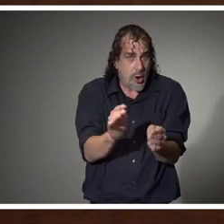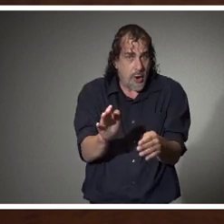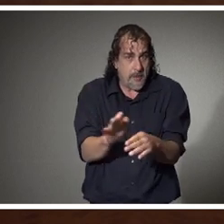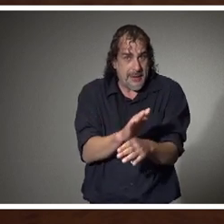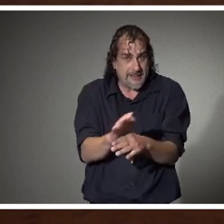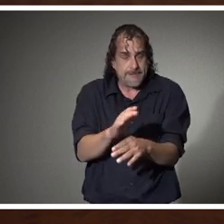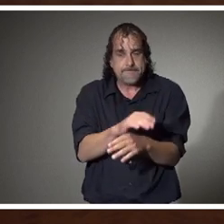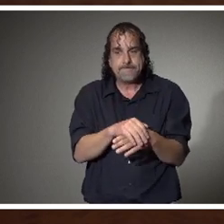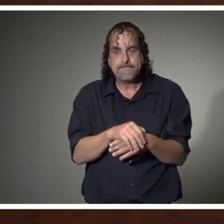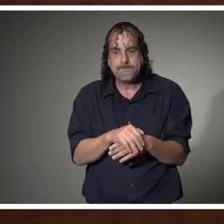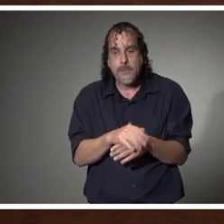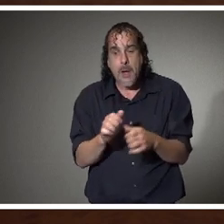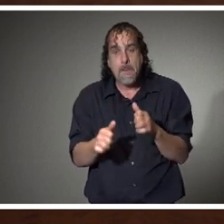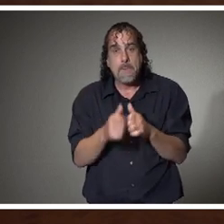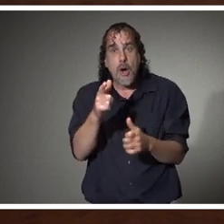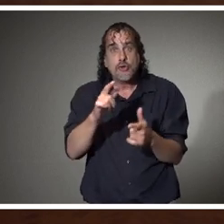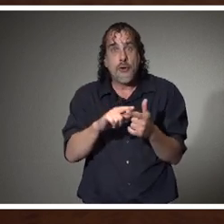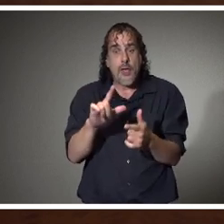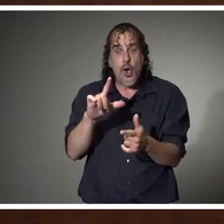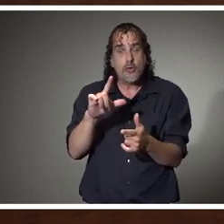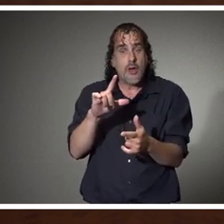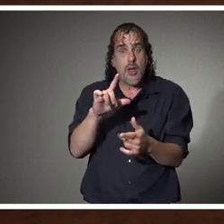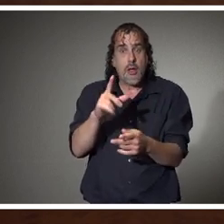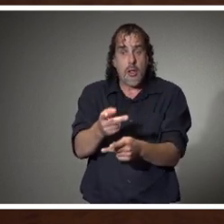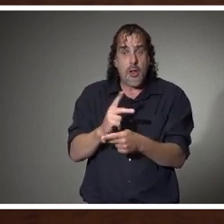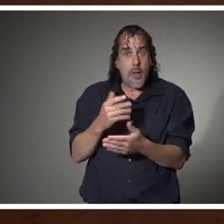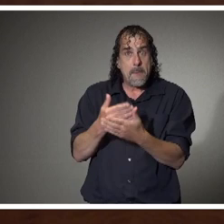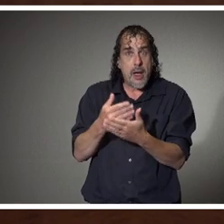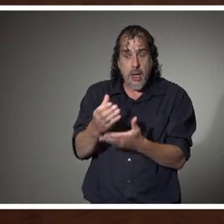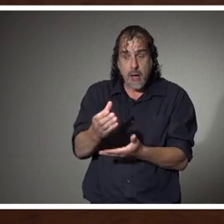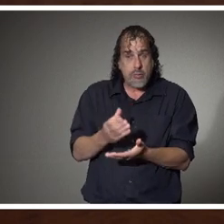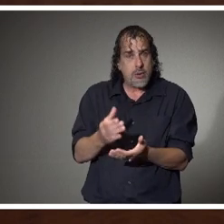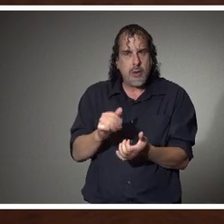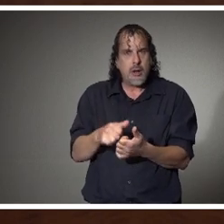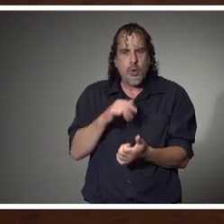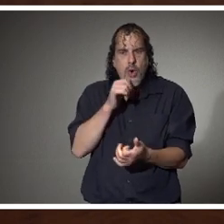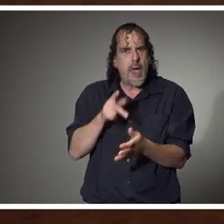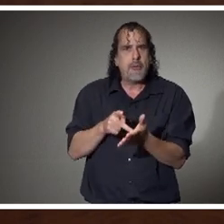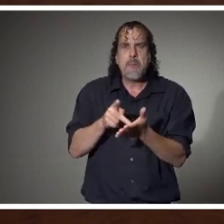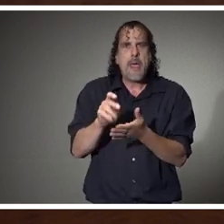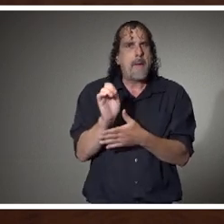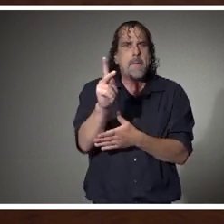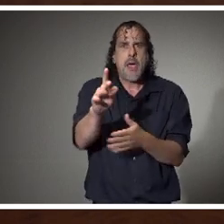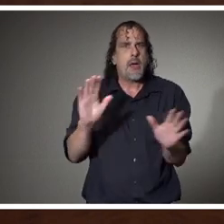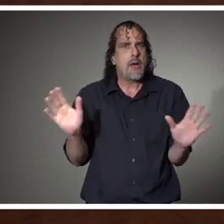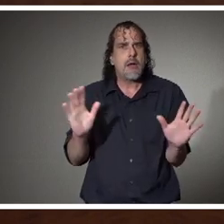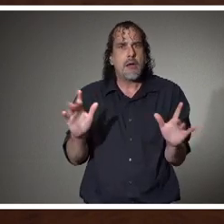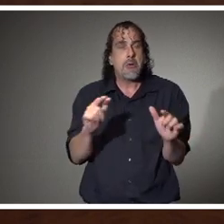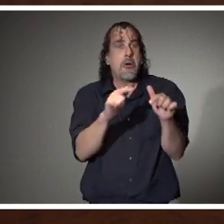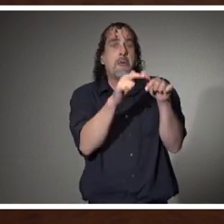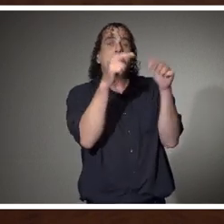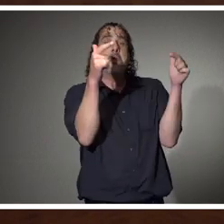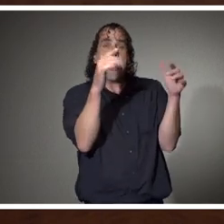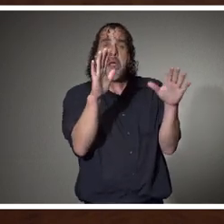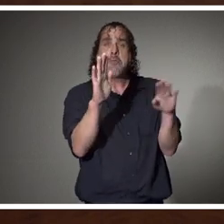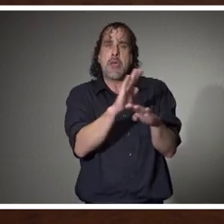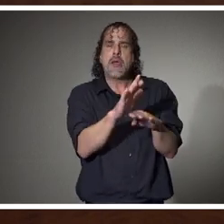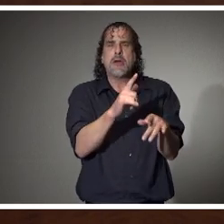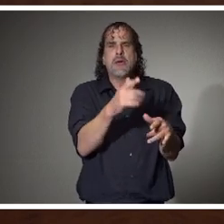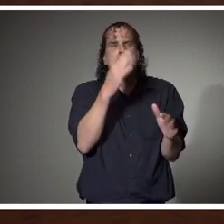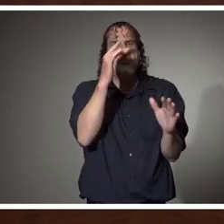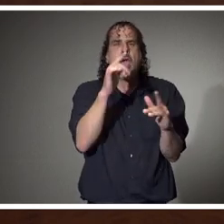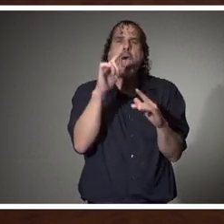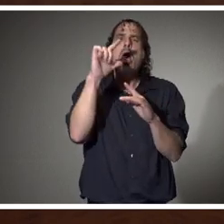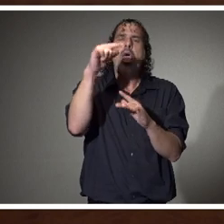much of these loans will be forgiven. For larger businesses, we expect them to be paid back over